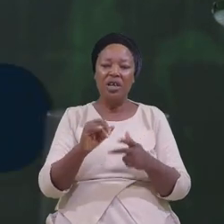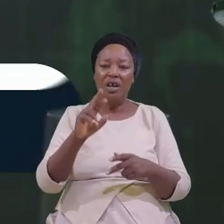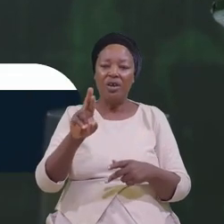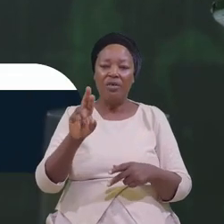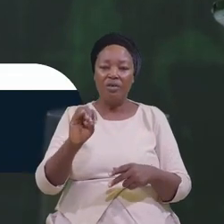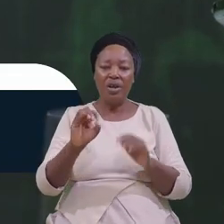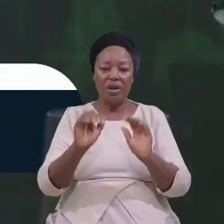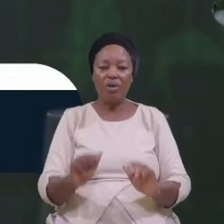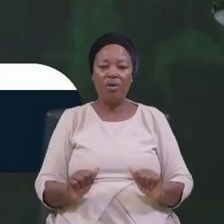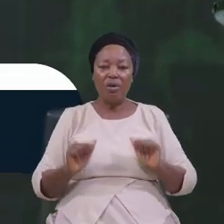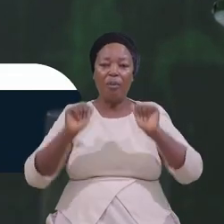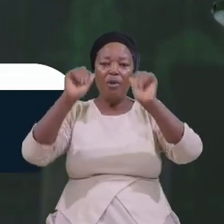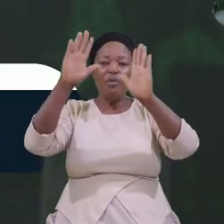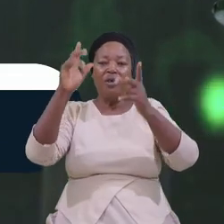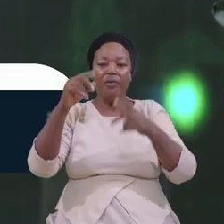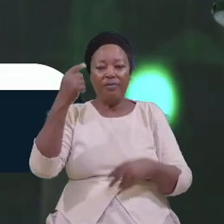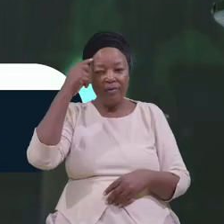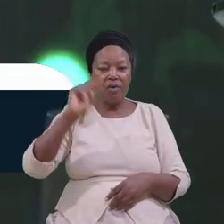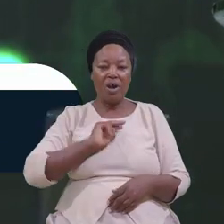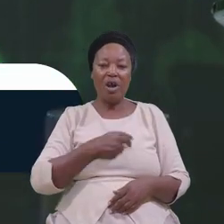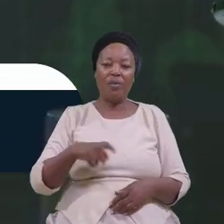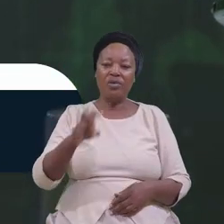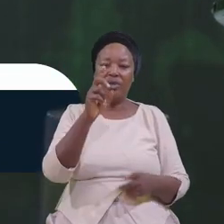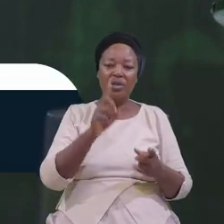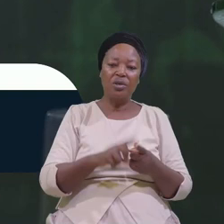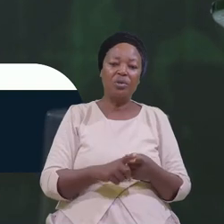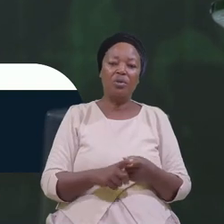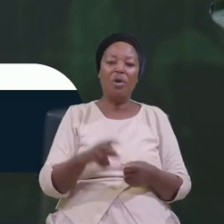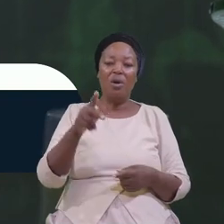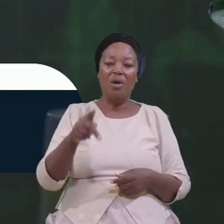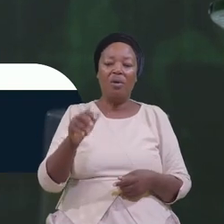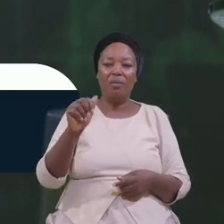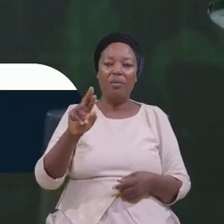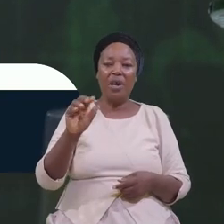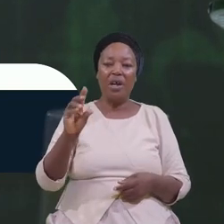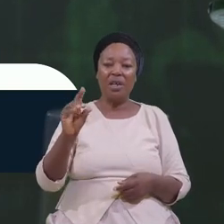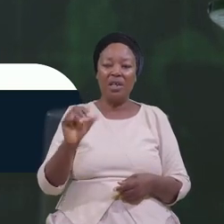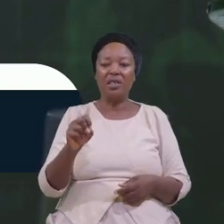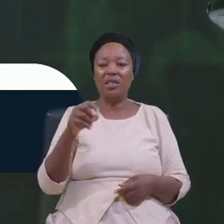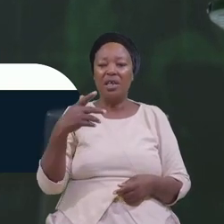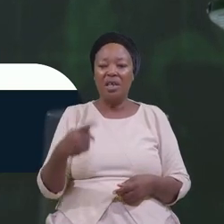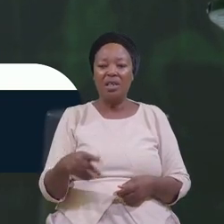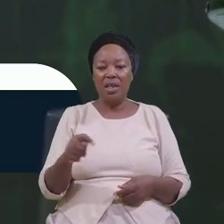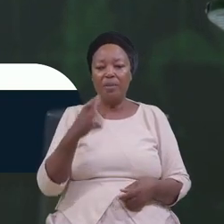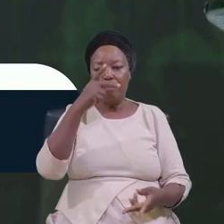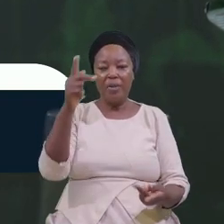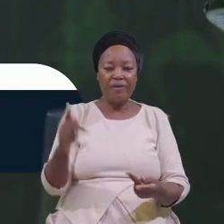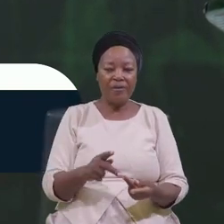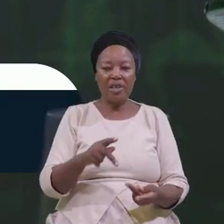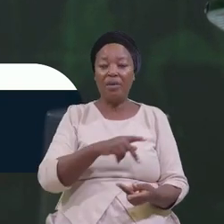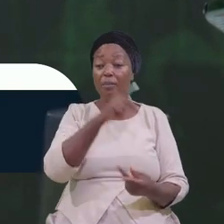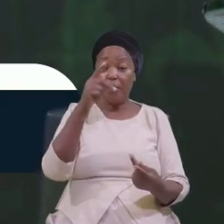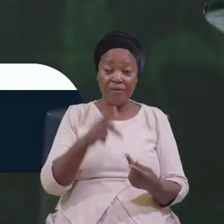our journey to paradise, the perfect land. Recommitment in our journey.